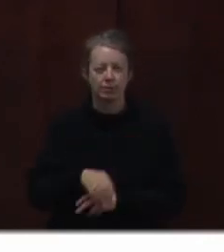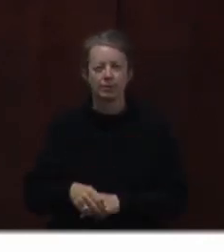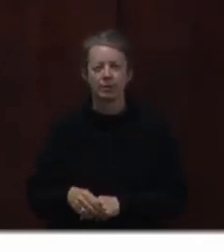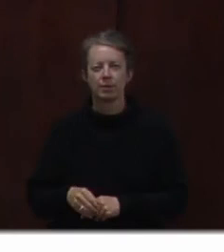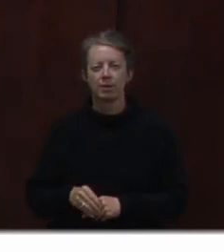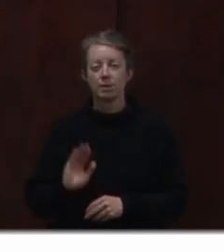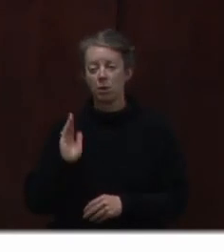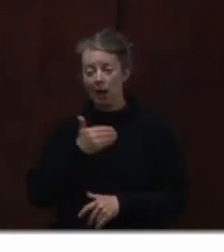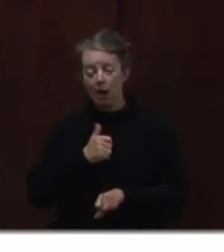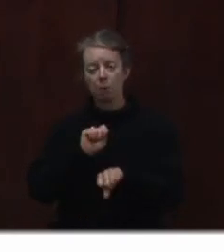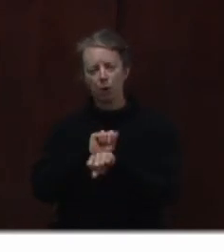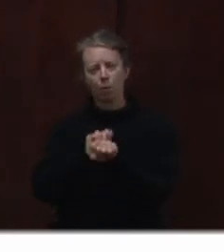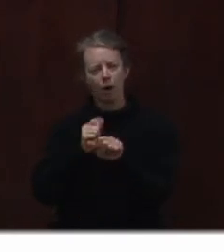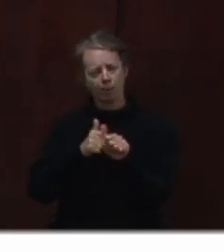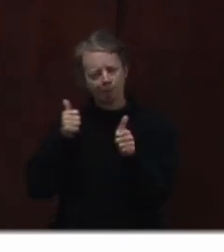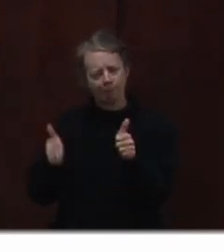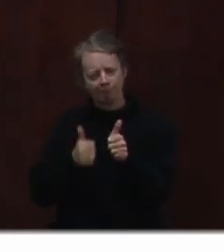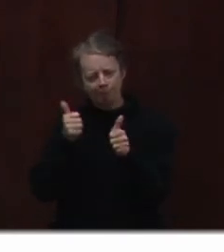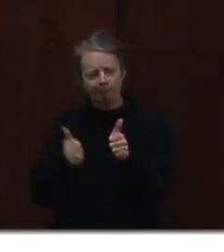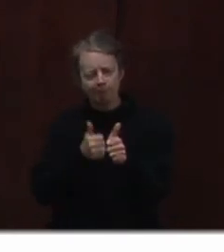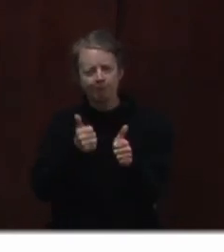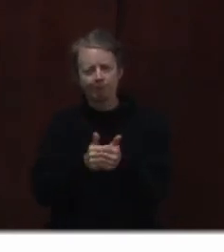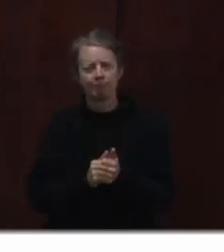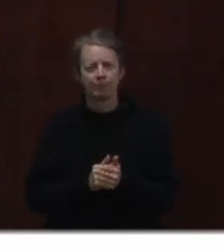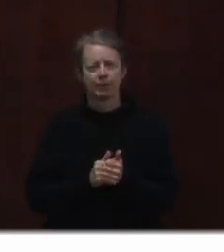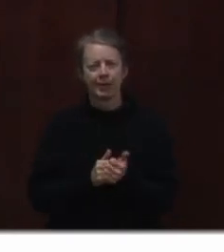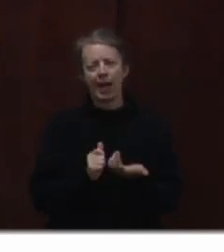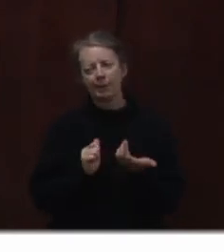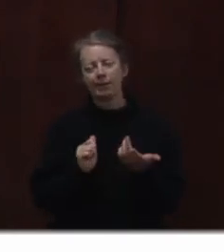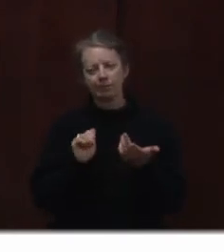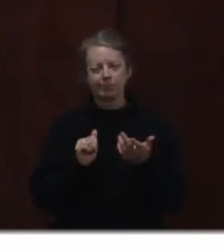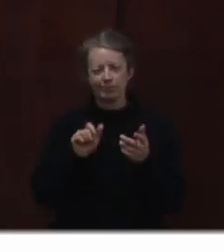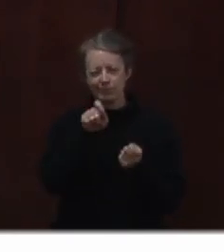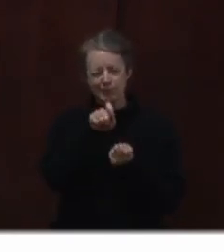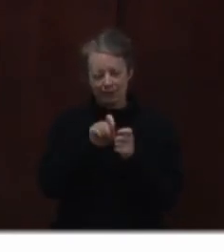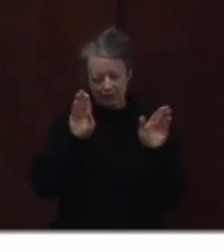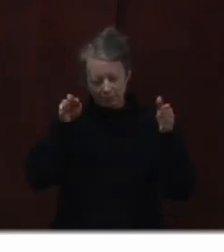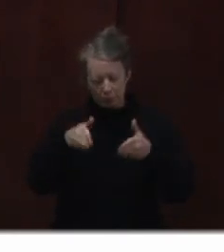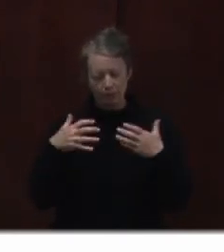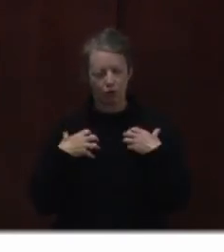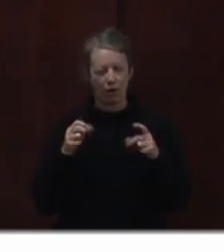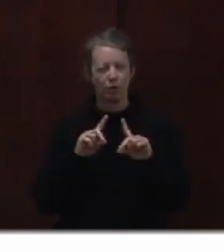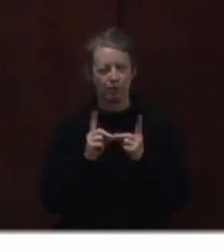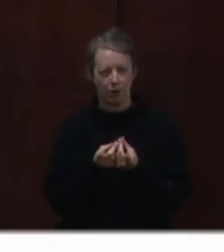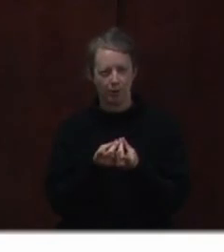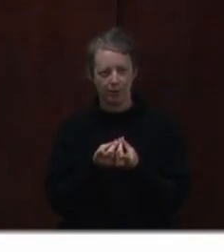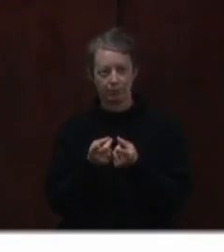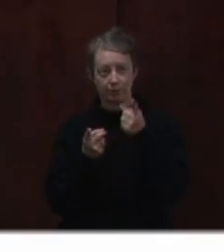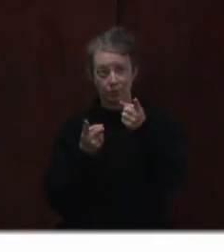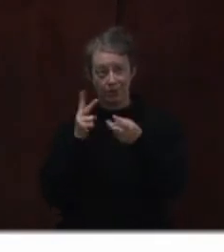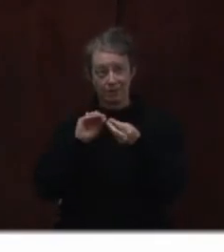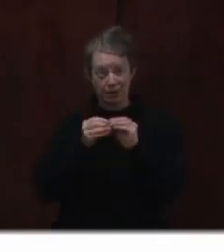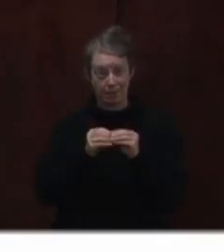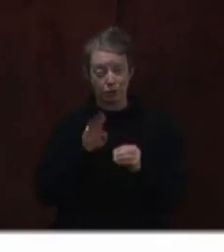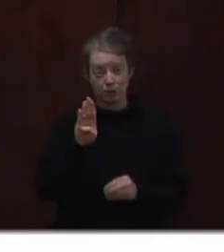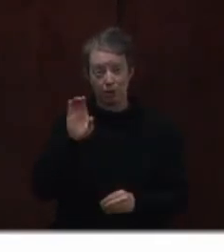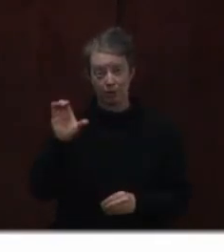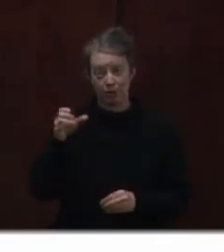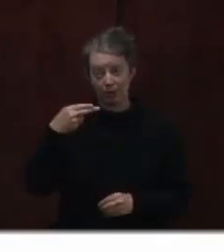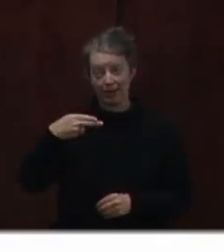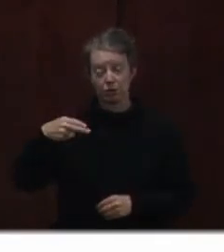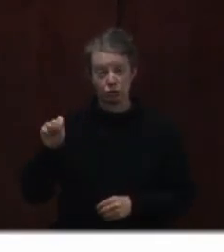tracking our efforts specifically as health department. And what you see here is Buncombe County